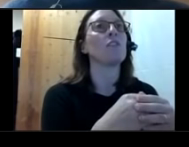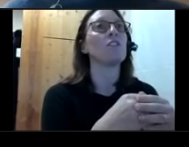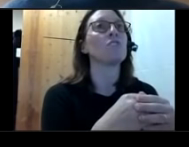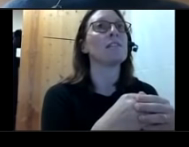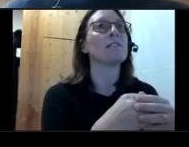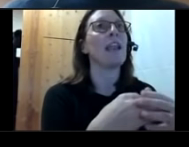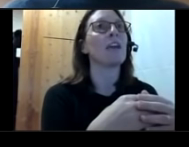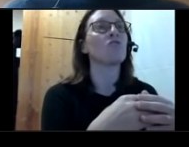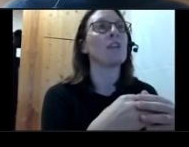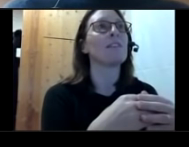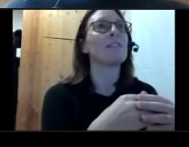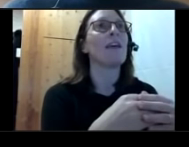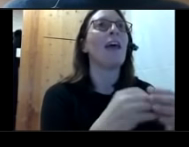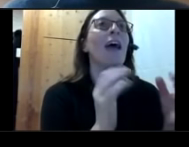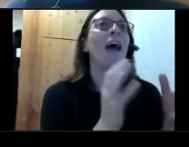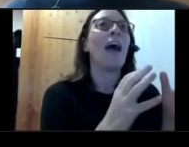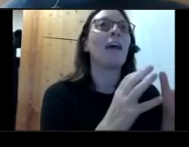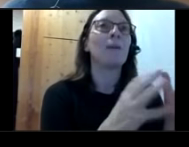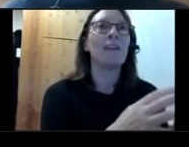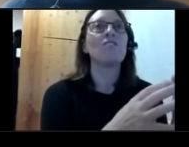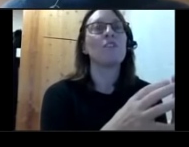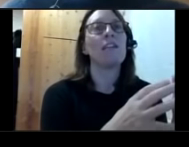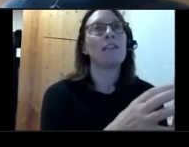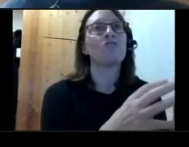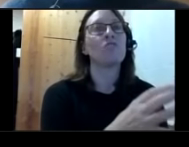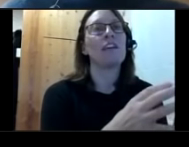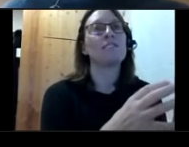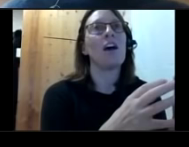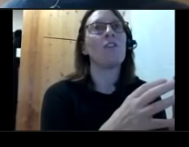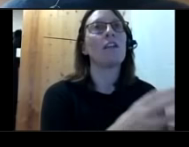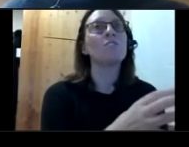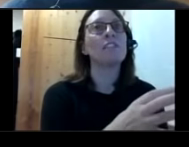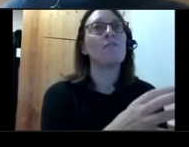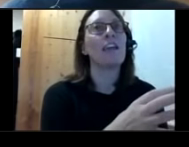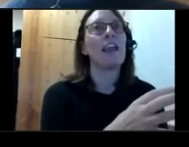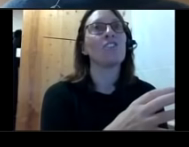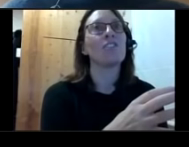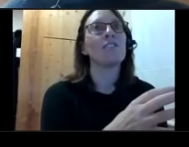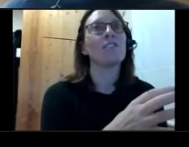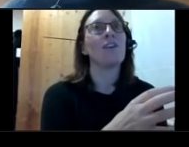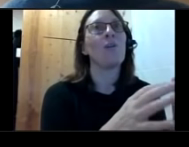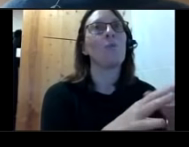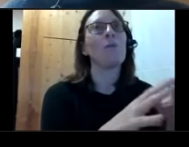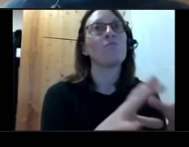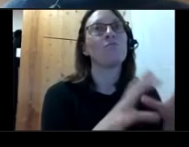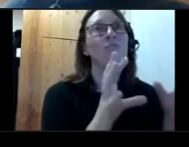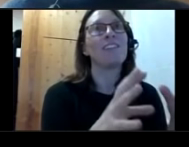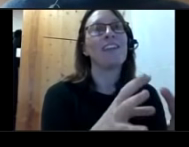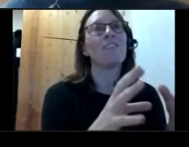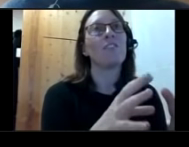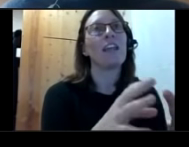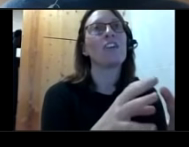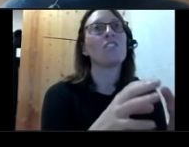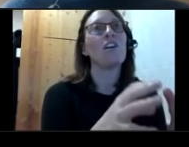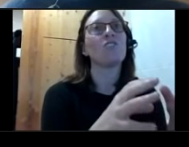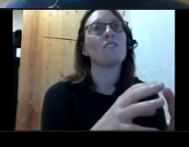on those intranets and extranets. And because intranets and extranets are included in the regulations, we must understand